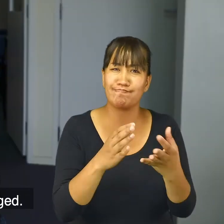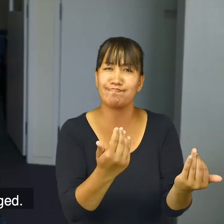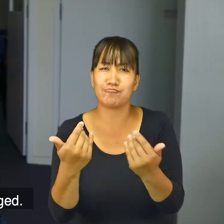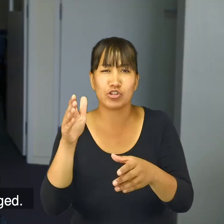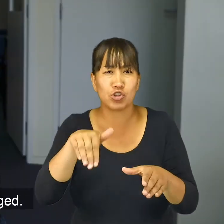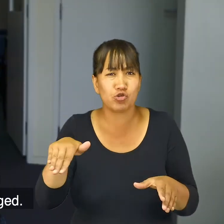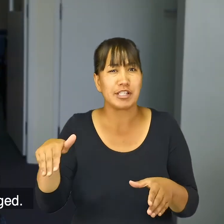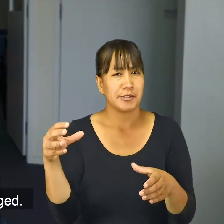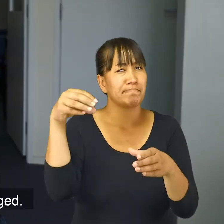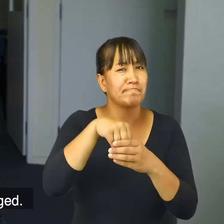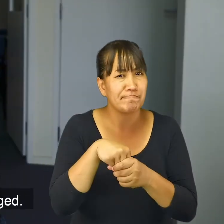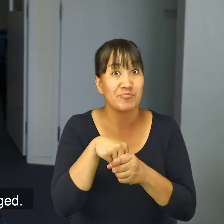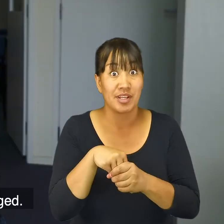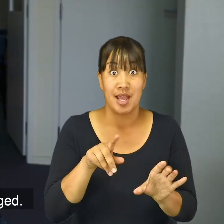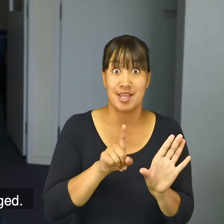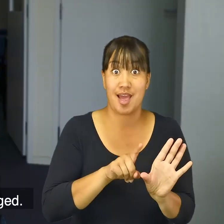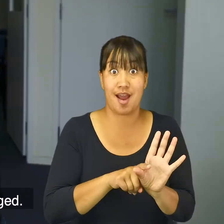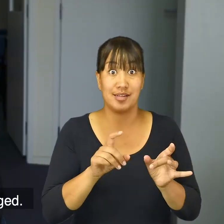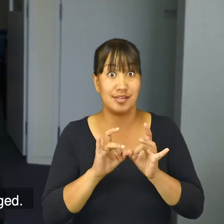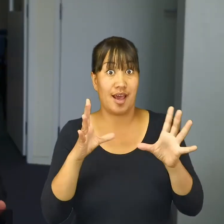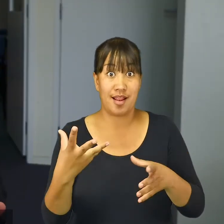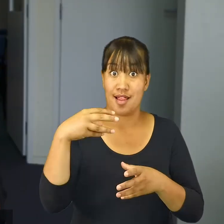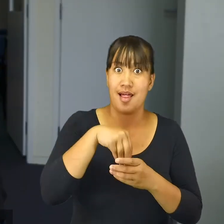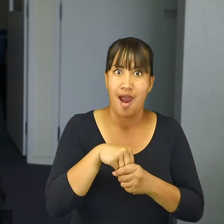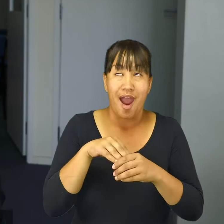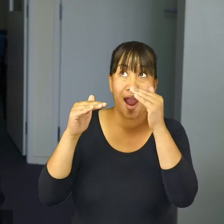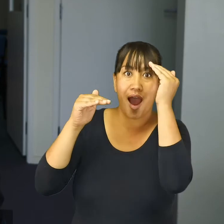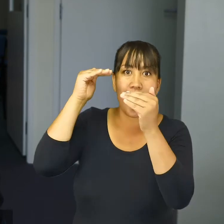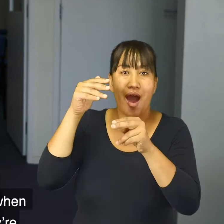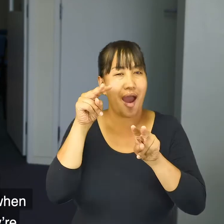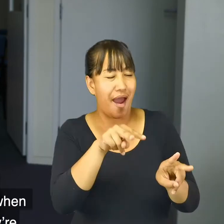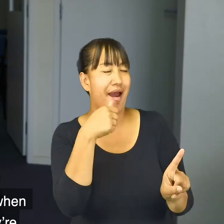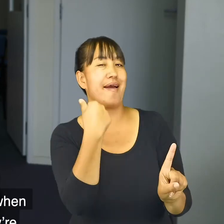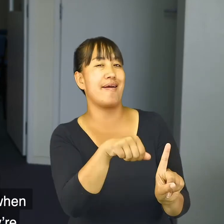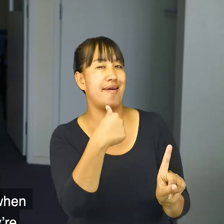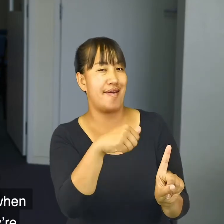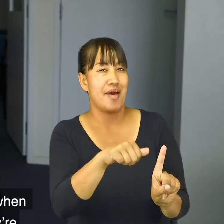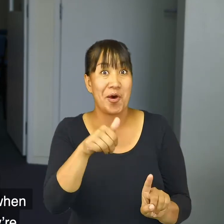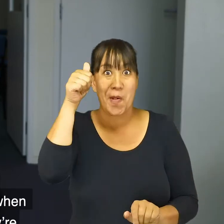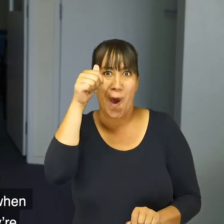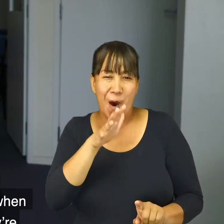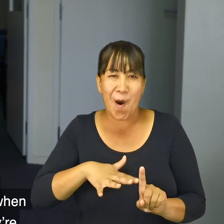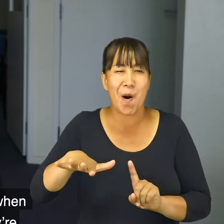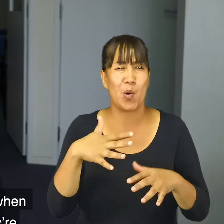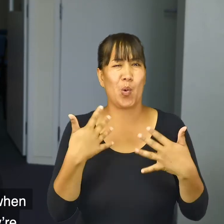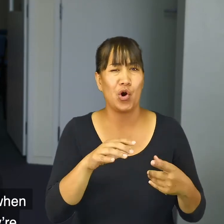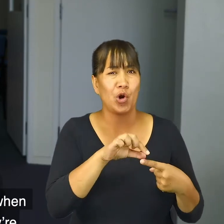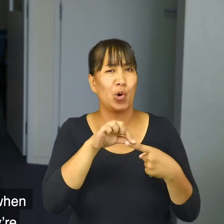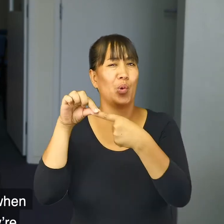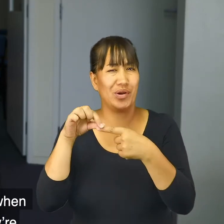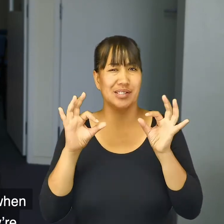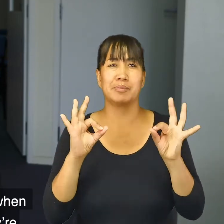them to be more engaged. So here we have the first kiwi with a Māori name. I'd like children, right from